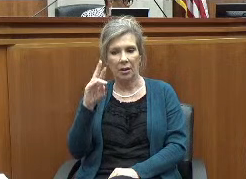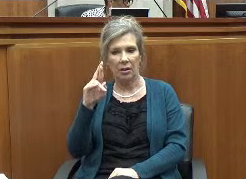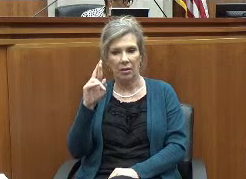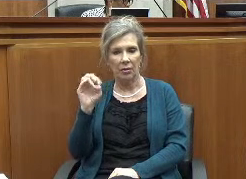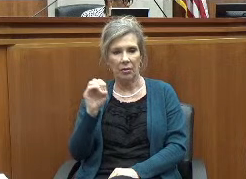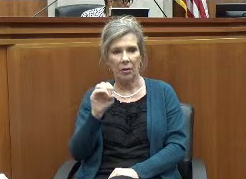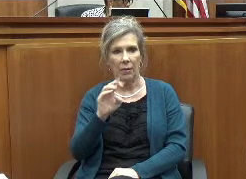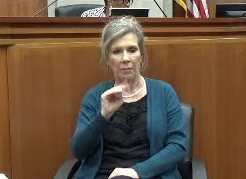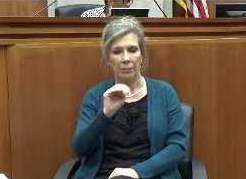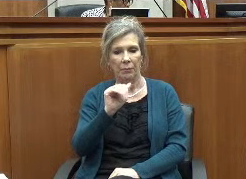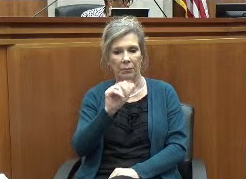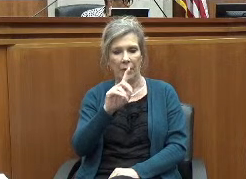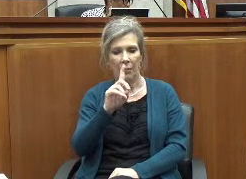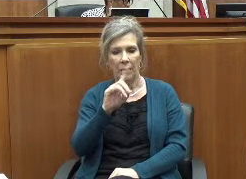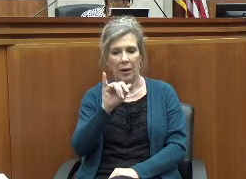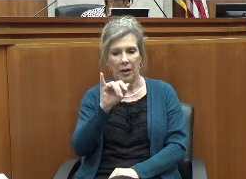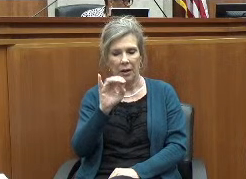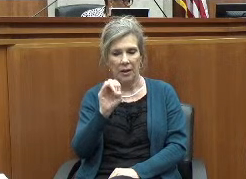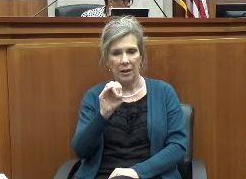Maddie Catania,